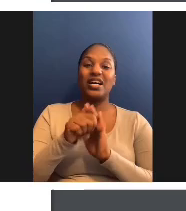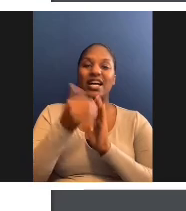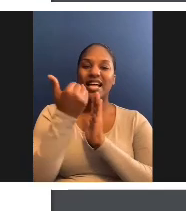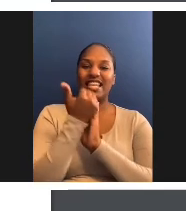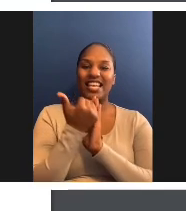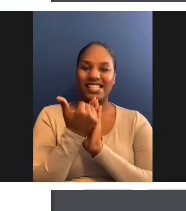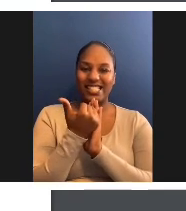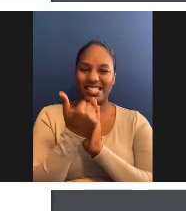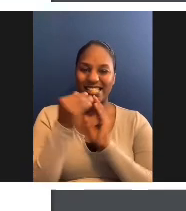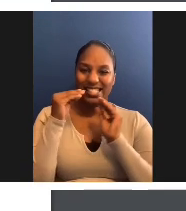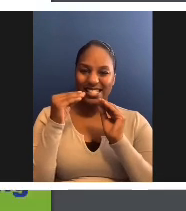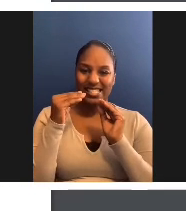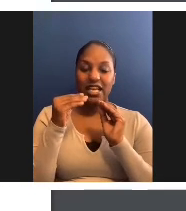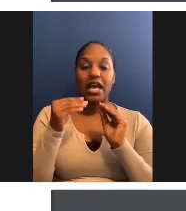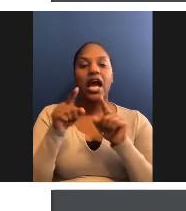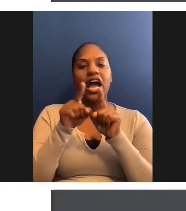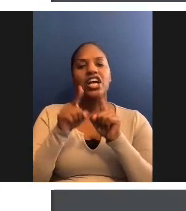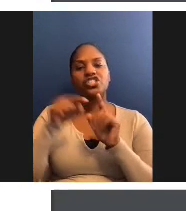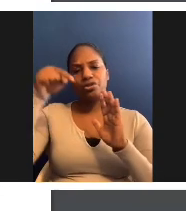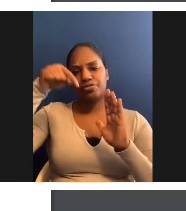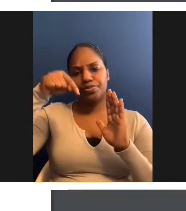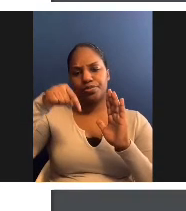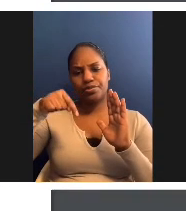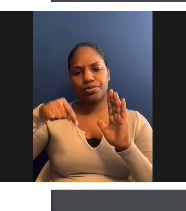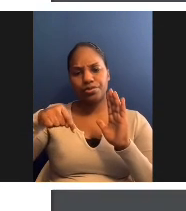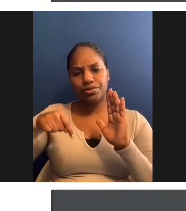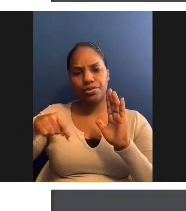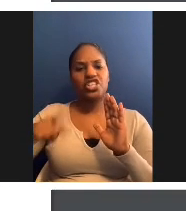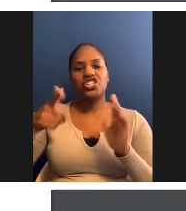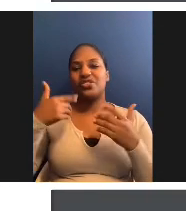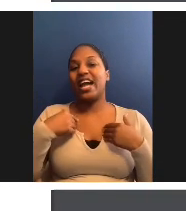go down here, these are lesson plans.